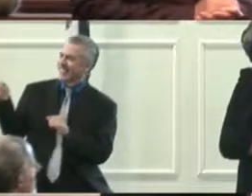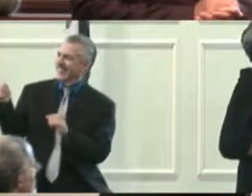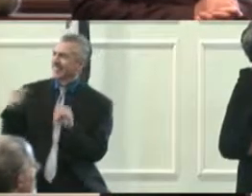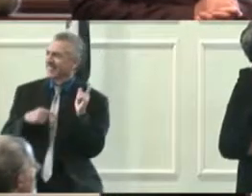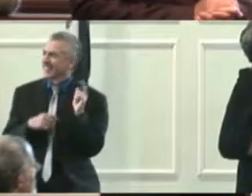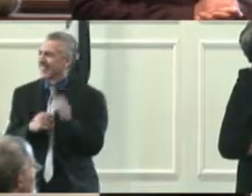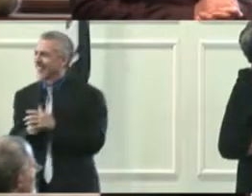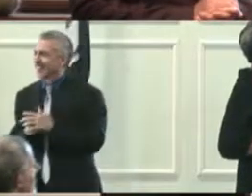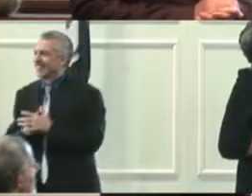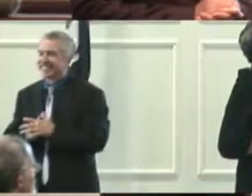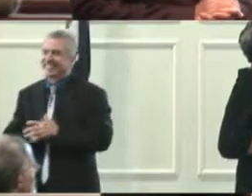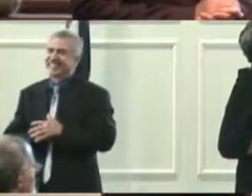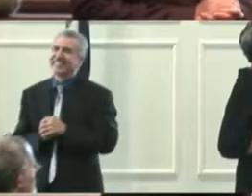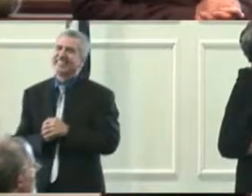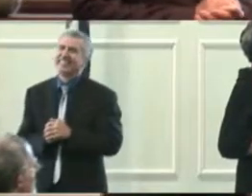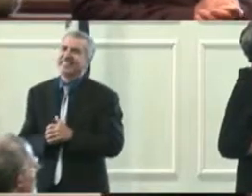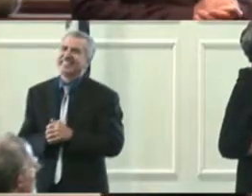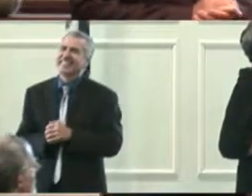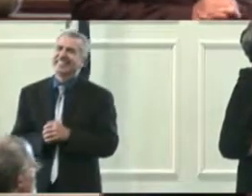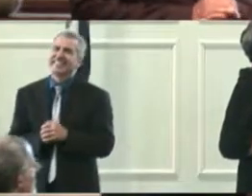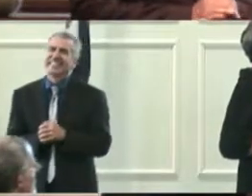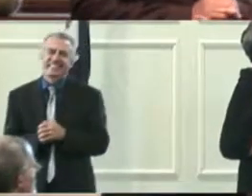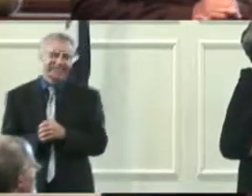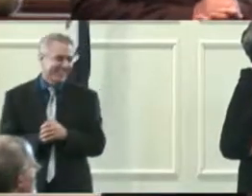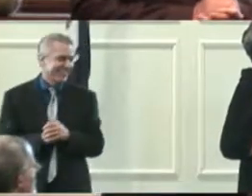Jeanette Bick,